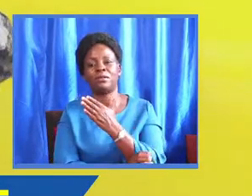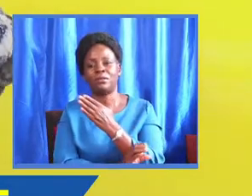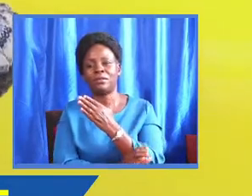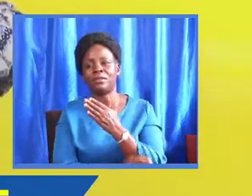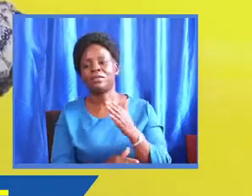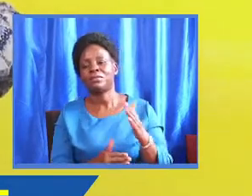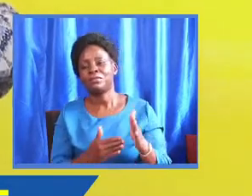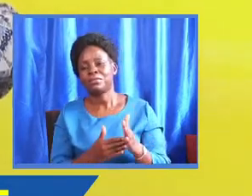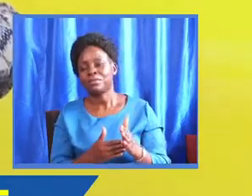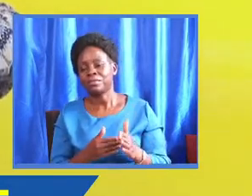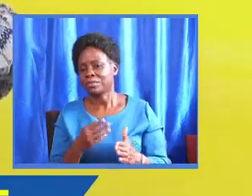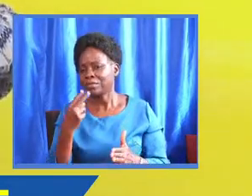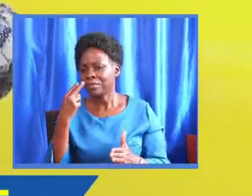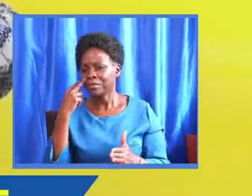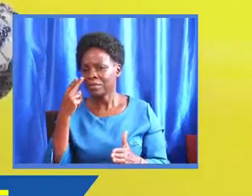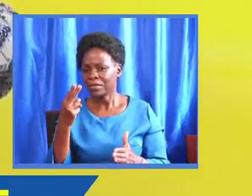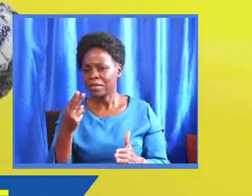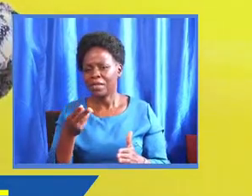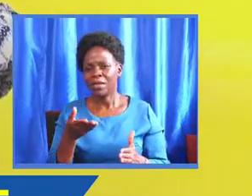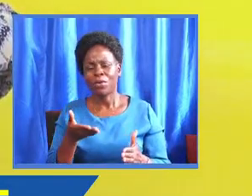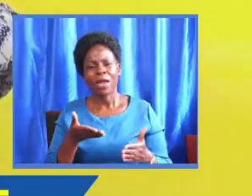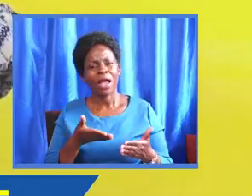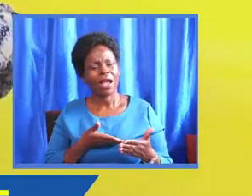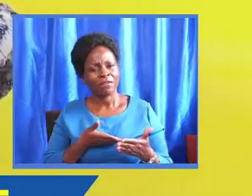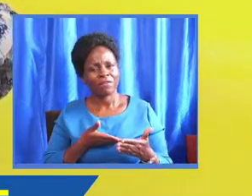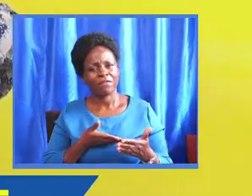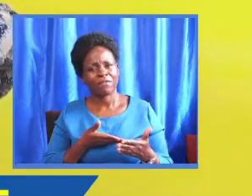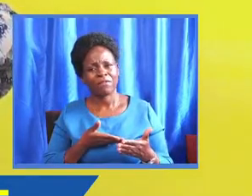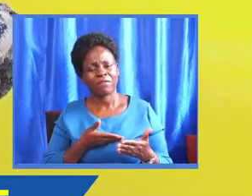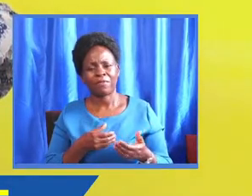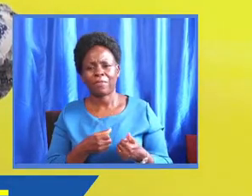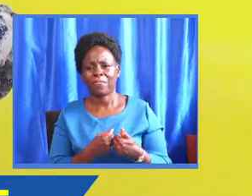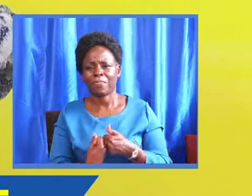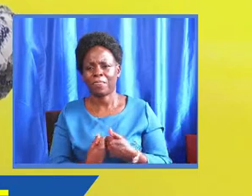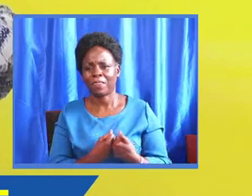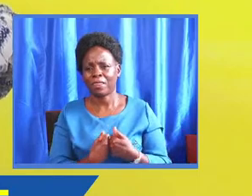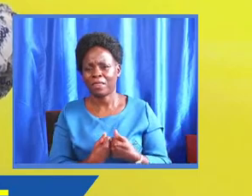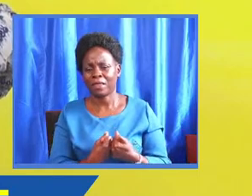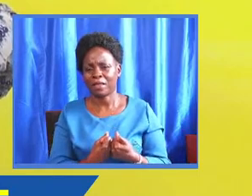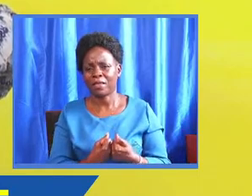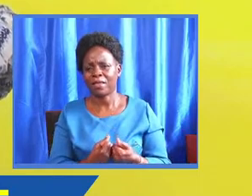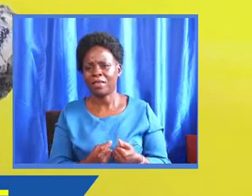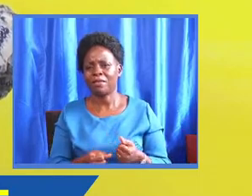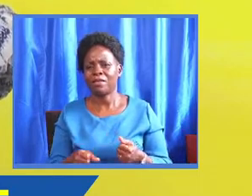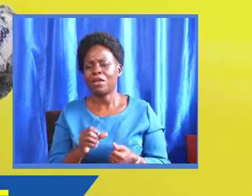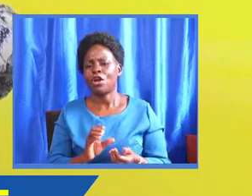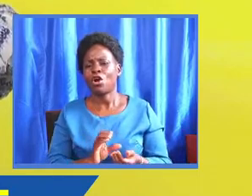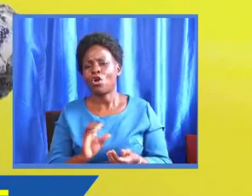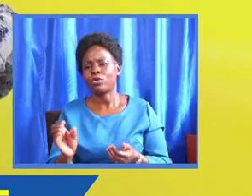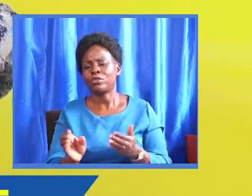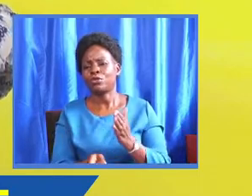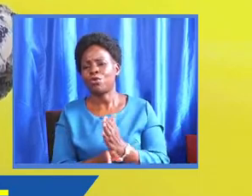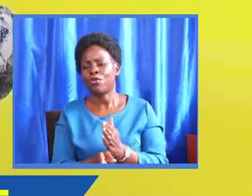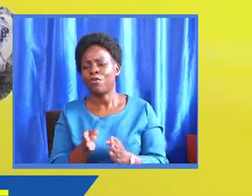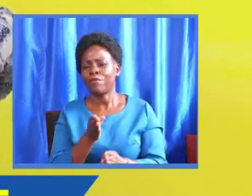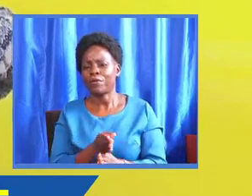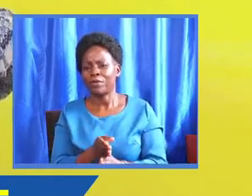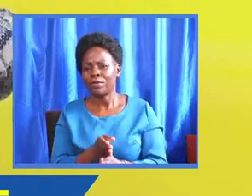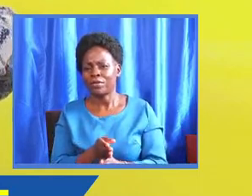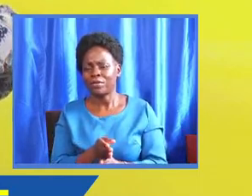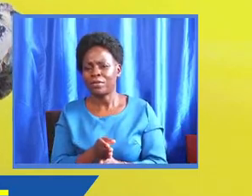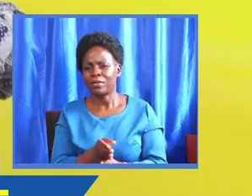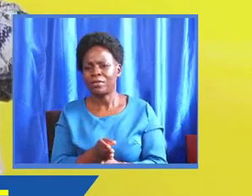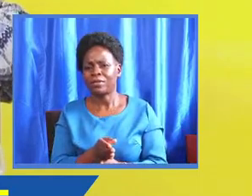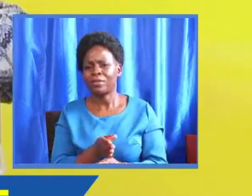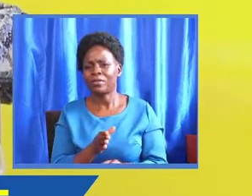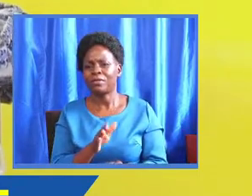limited. So you find that we have a bit of a challenge when it comes to the cost of building materials. A lot of the